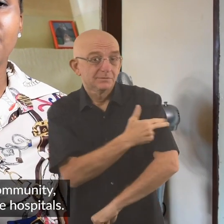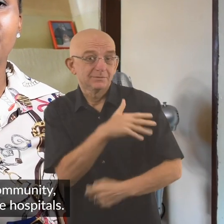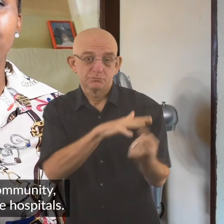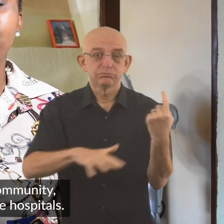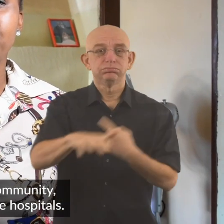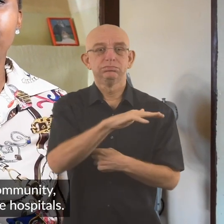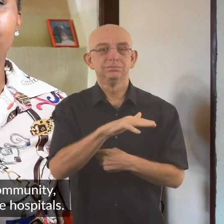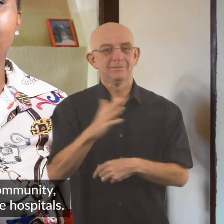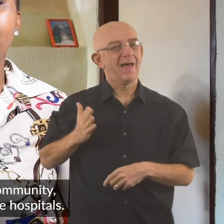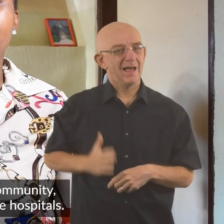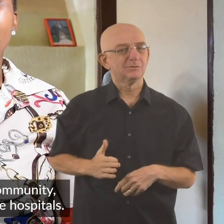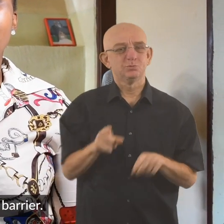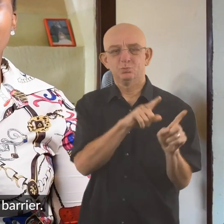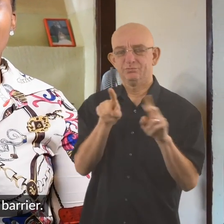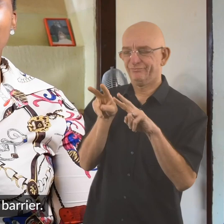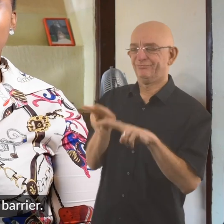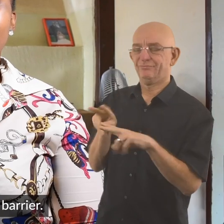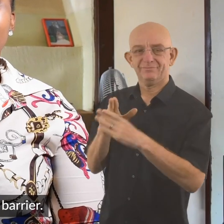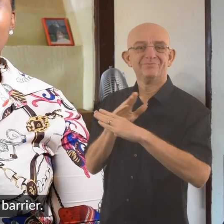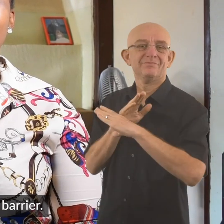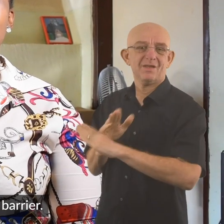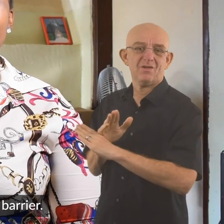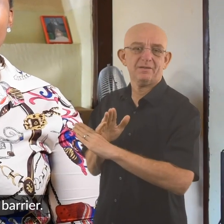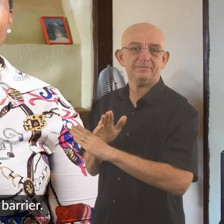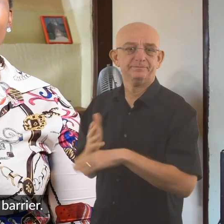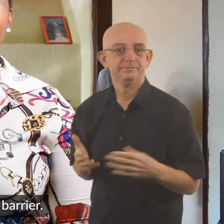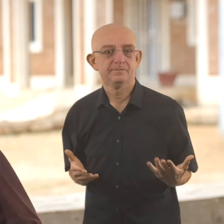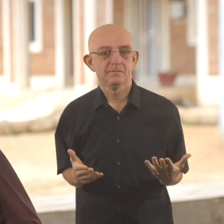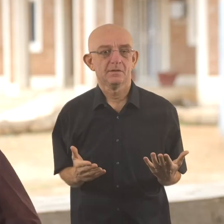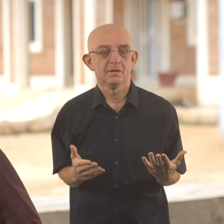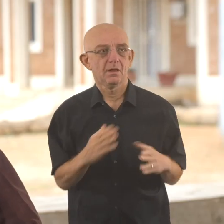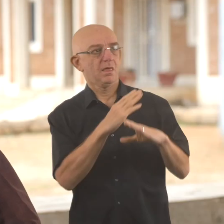of work, in the hospitals. The attitude is quite a barrier.